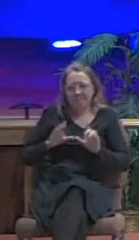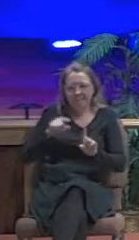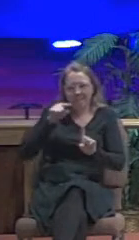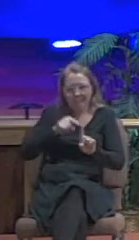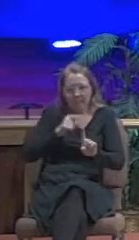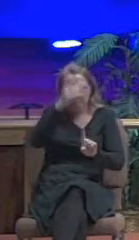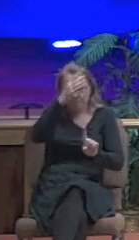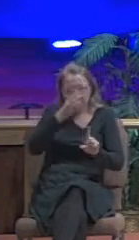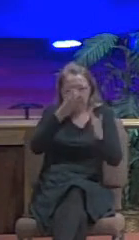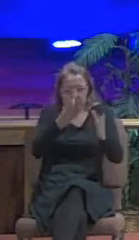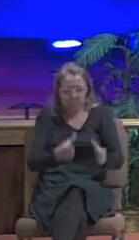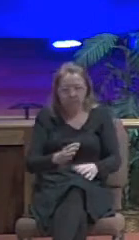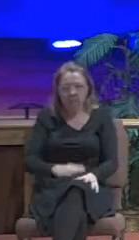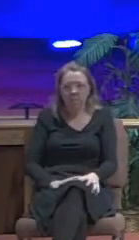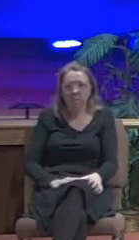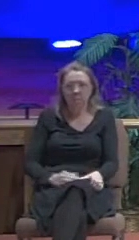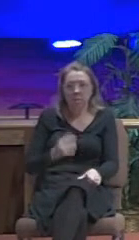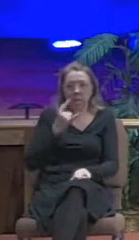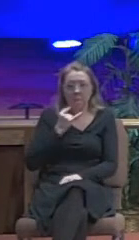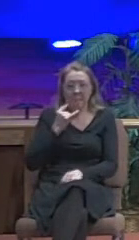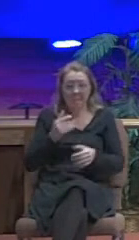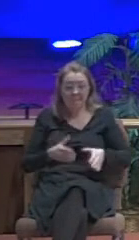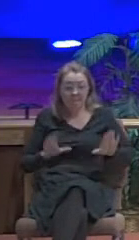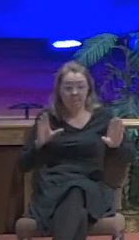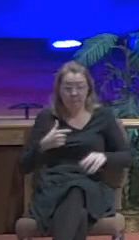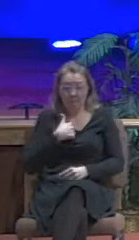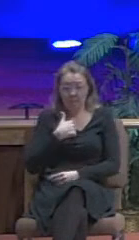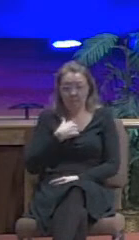Misty submits to me even when she doesn't like it.